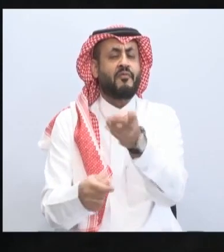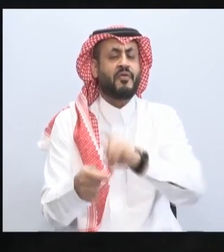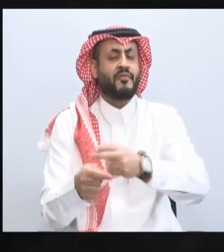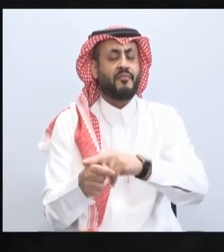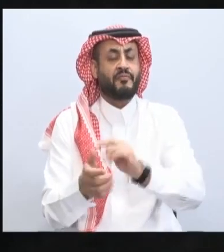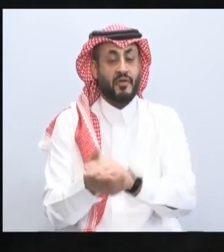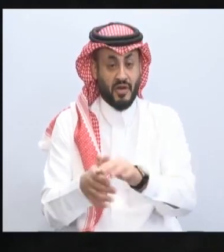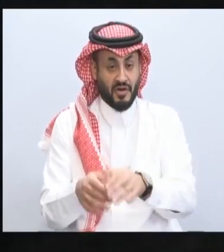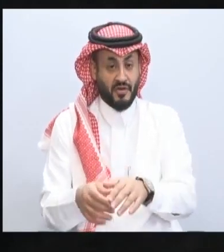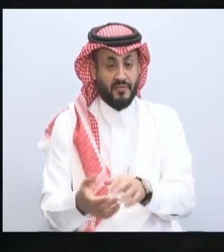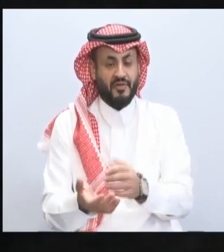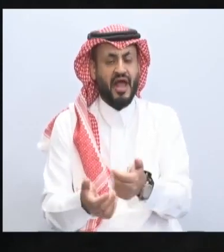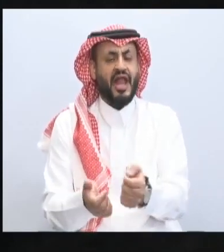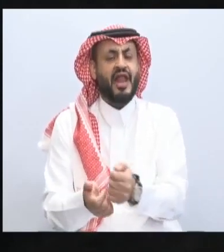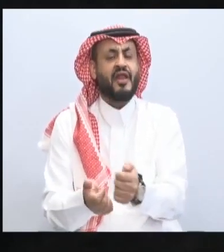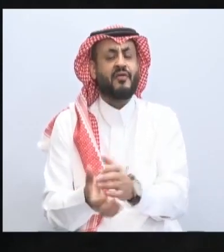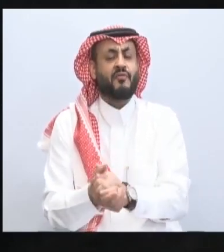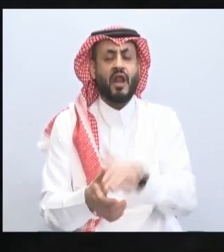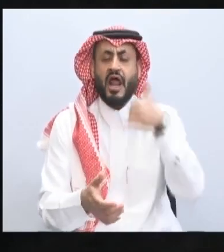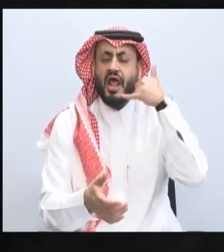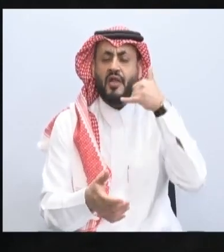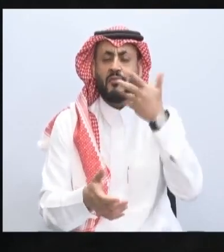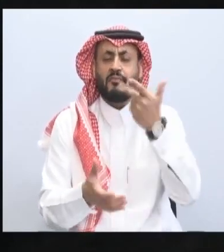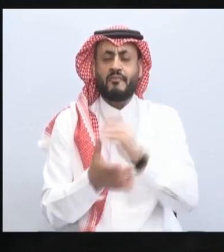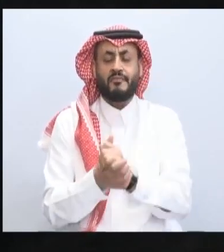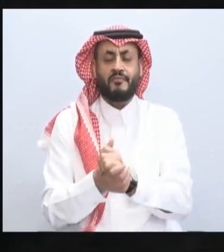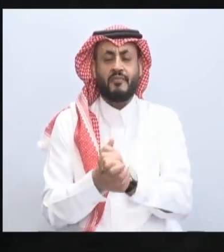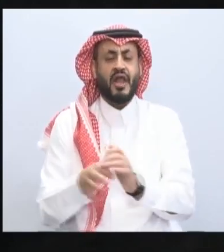usually text, or do you prefer calling someone?